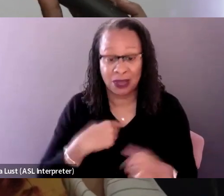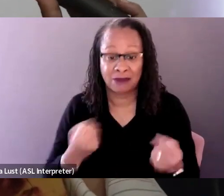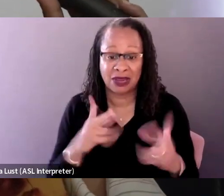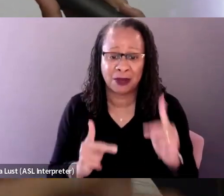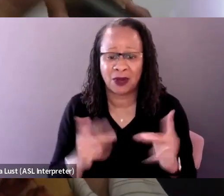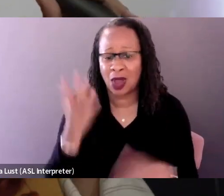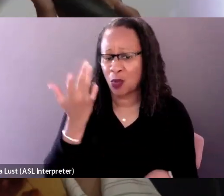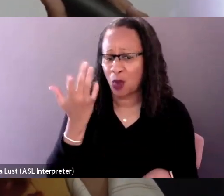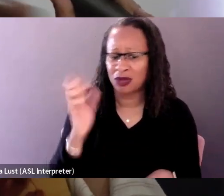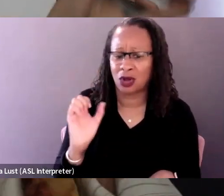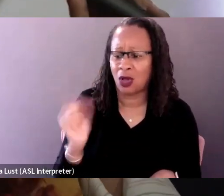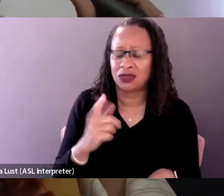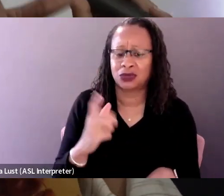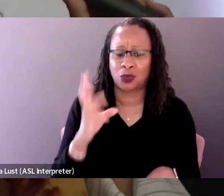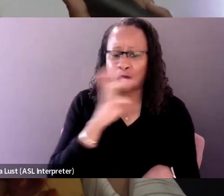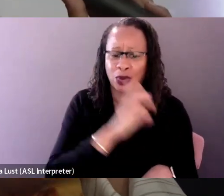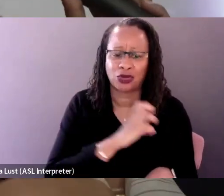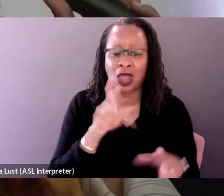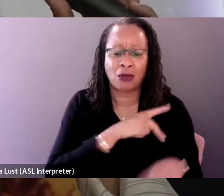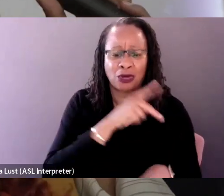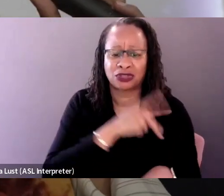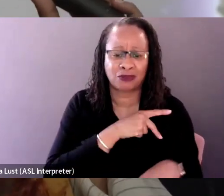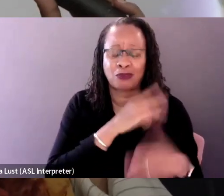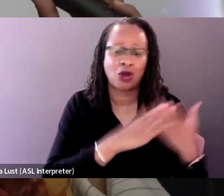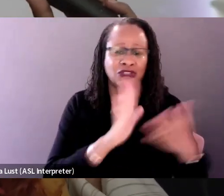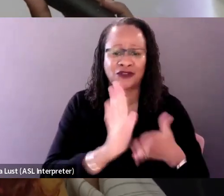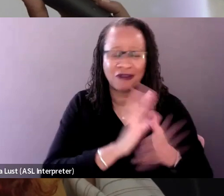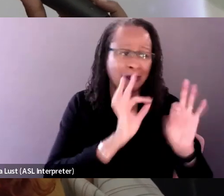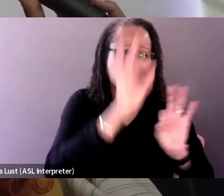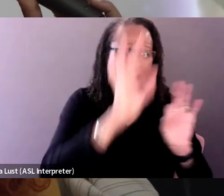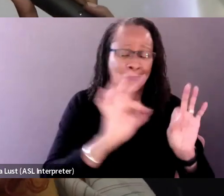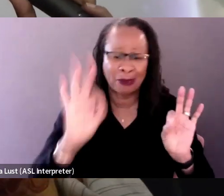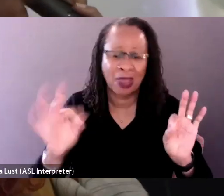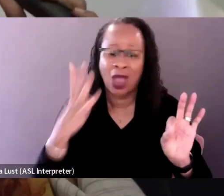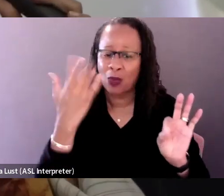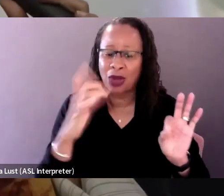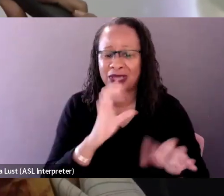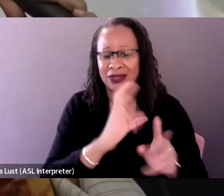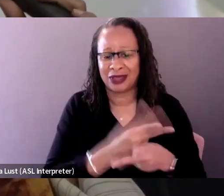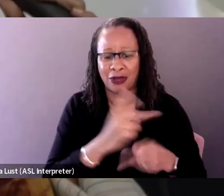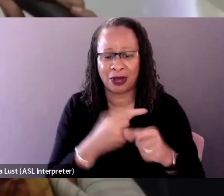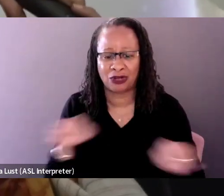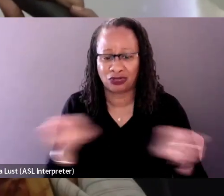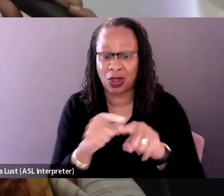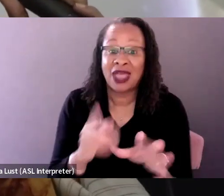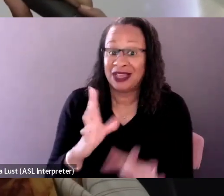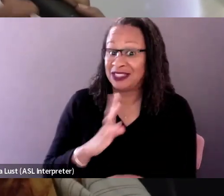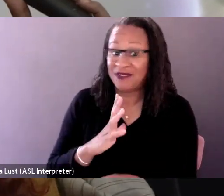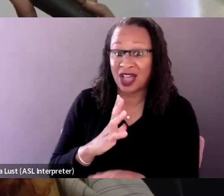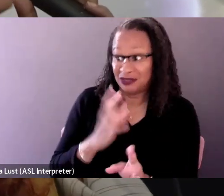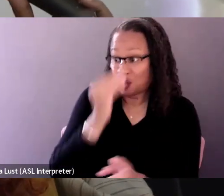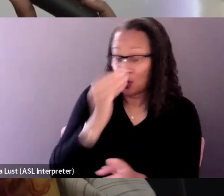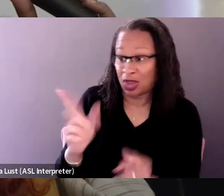these weird personal like parts of your movie? Like, why would we care about y'all? And I'm like, it's fine if y'all don't care about us, but for the people